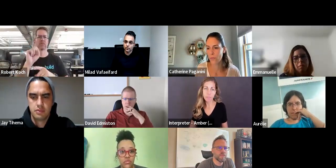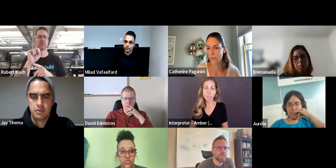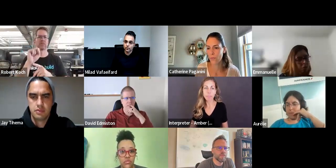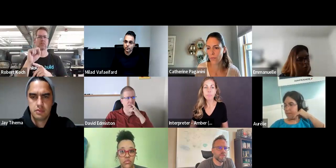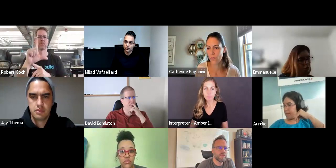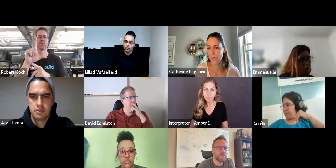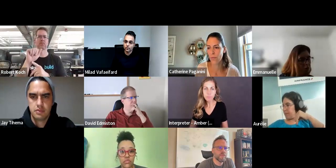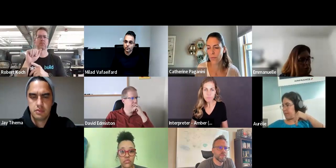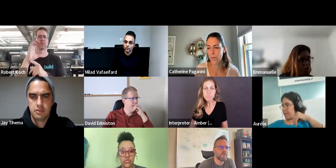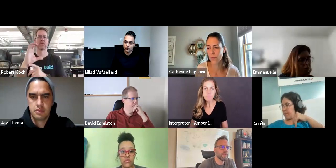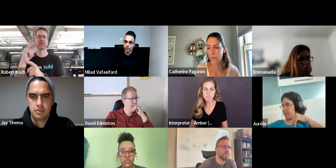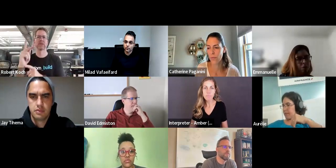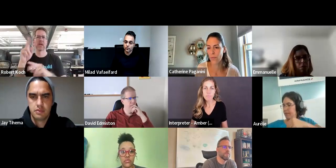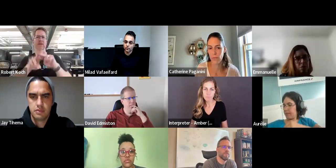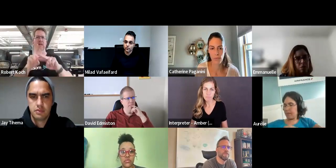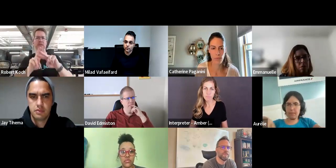Slack.